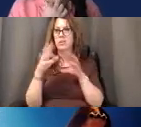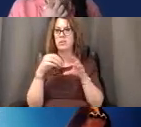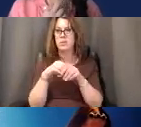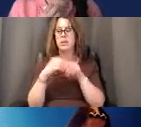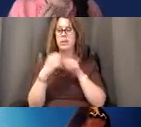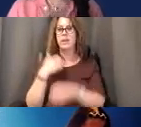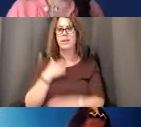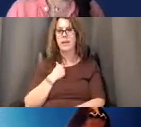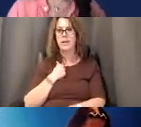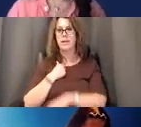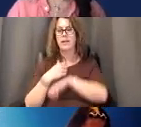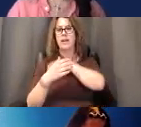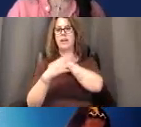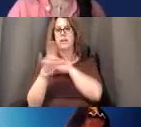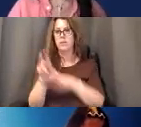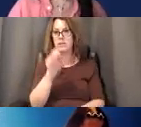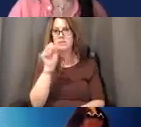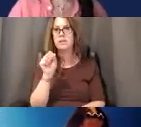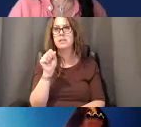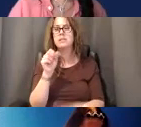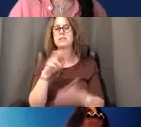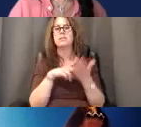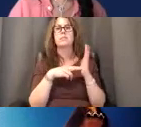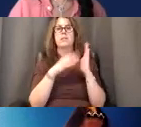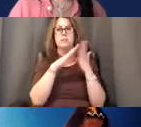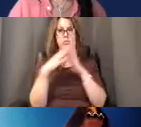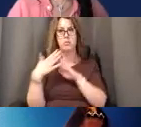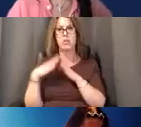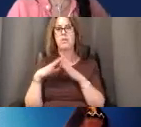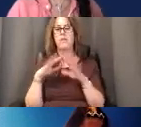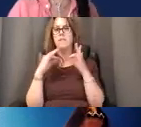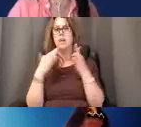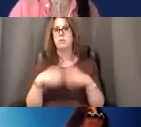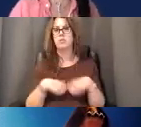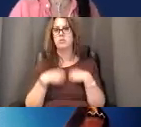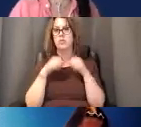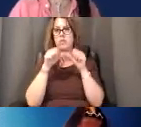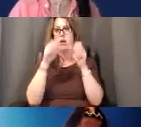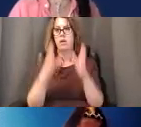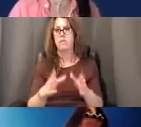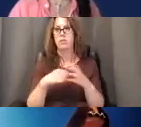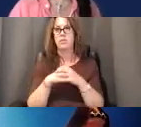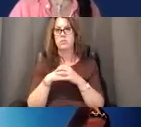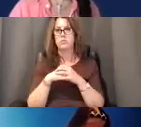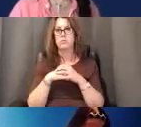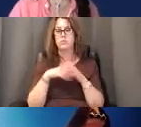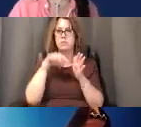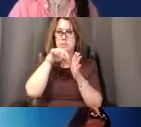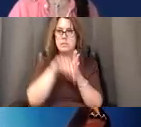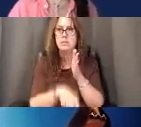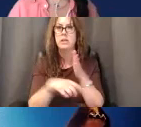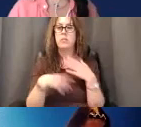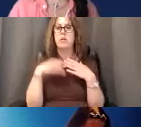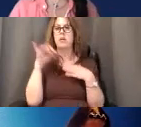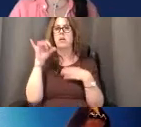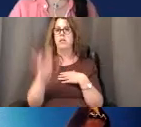driven, right? So really having communities, family survivors drive the process, steeped in restorative justice,